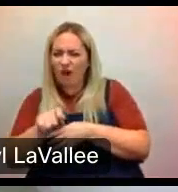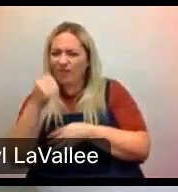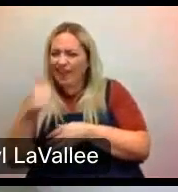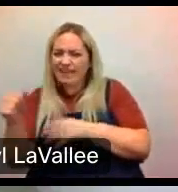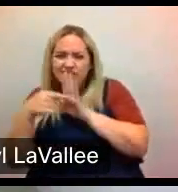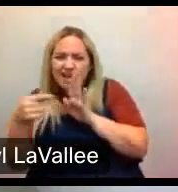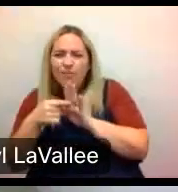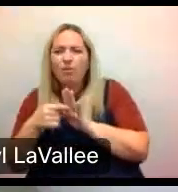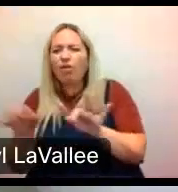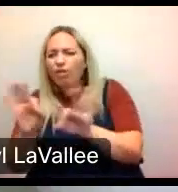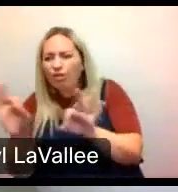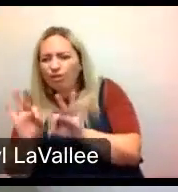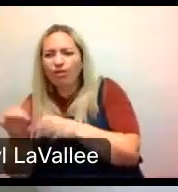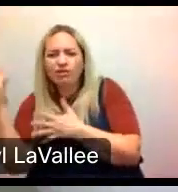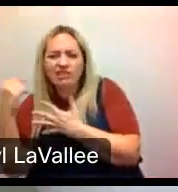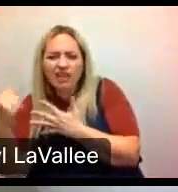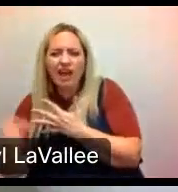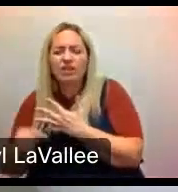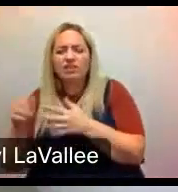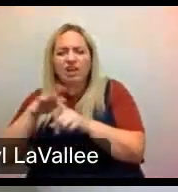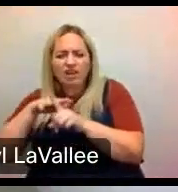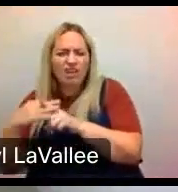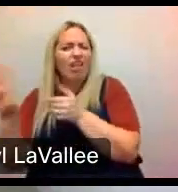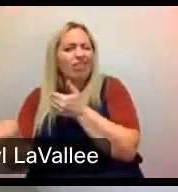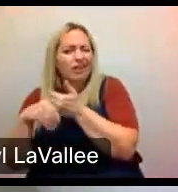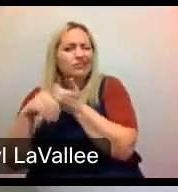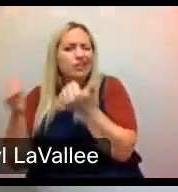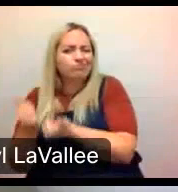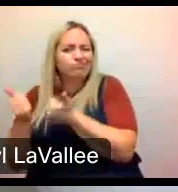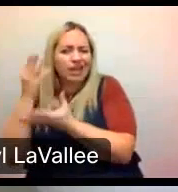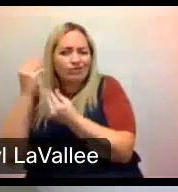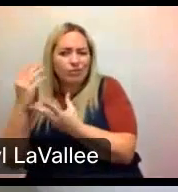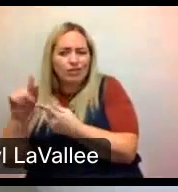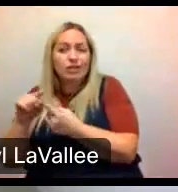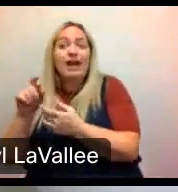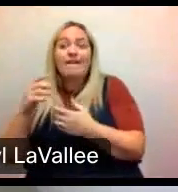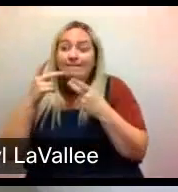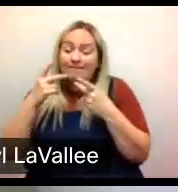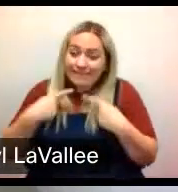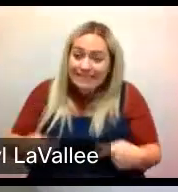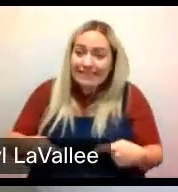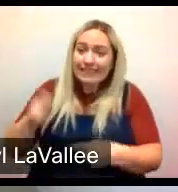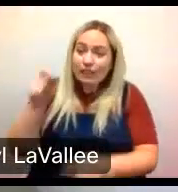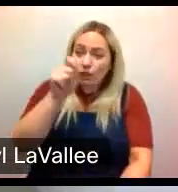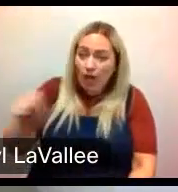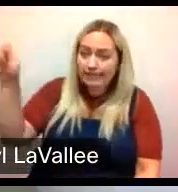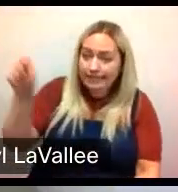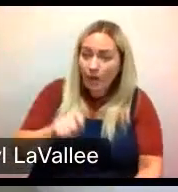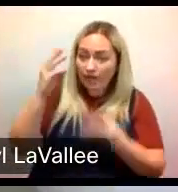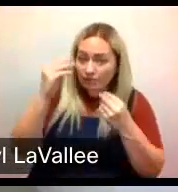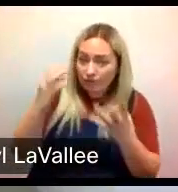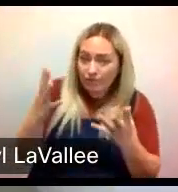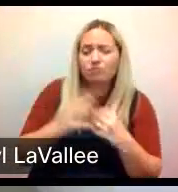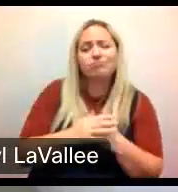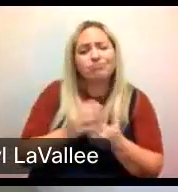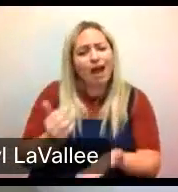small details, context, extra information, just physically crossing out that info can be a really helpful way of